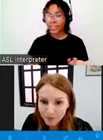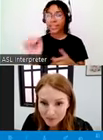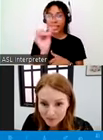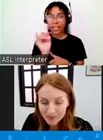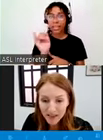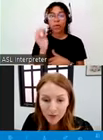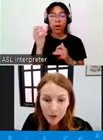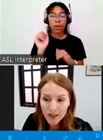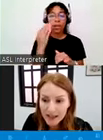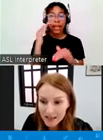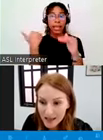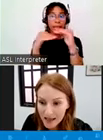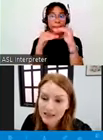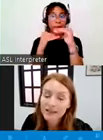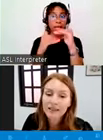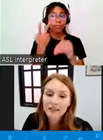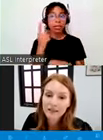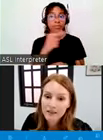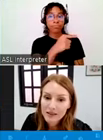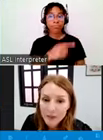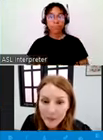screen. And if we go to the next slide,